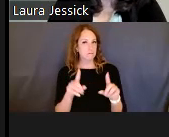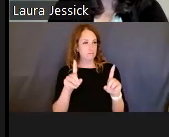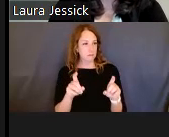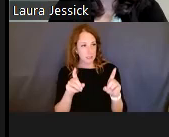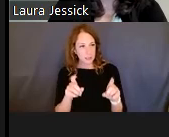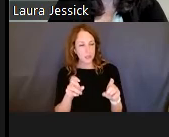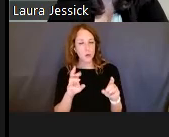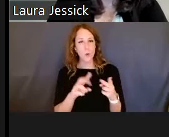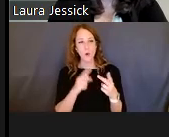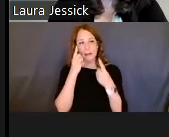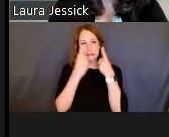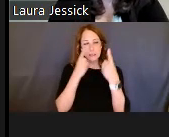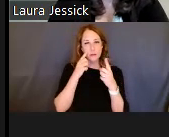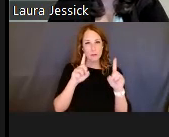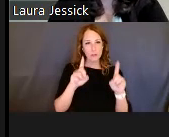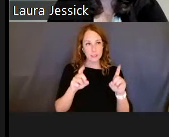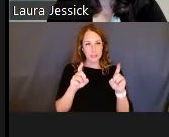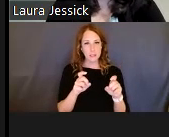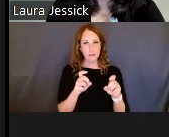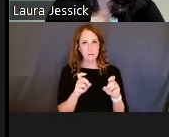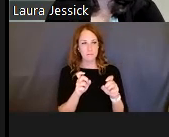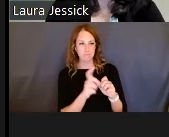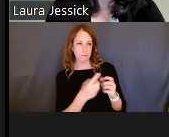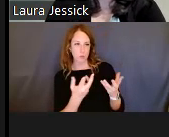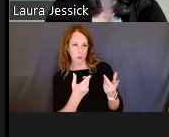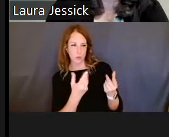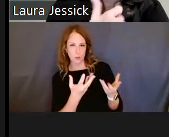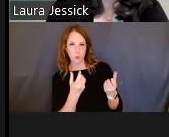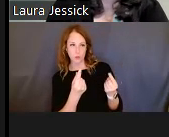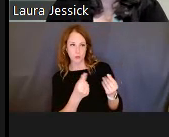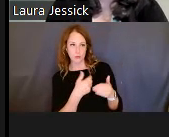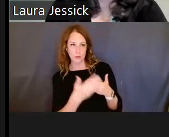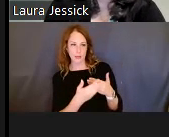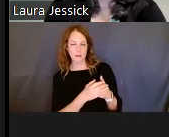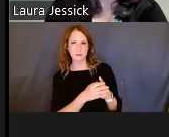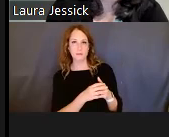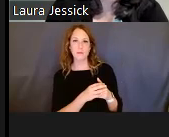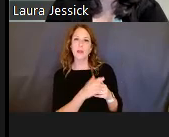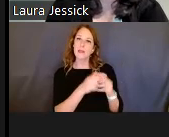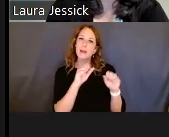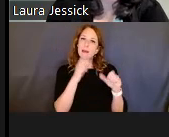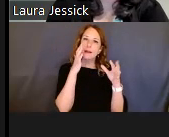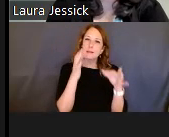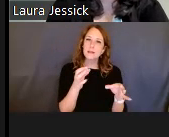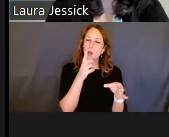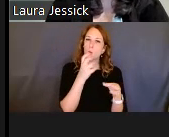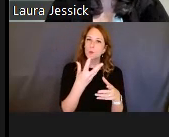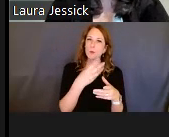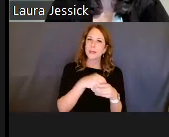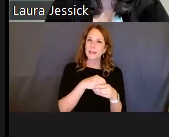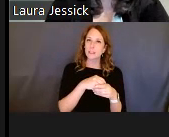being considered for testing, and to determine what they want to do next. Then they get to decide who to engage in that